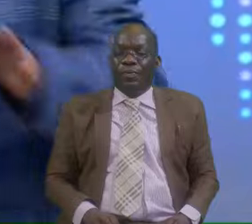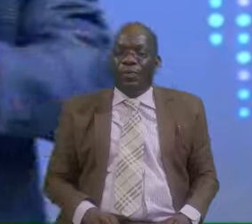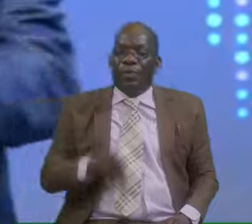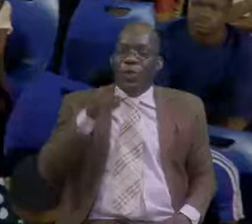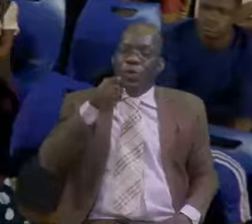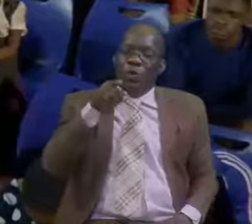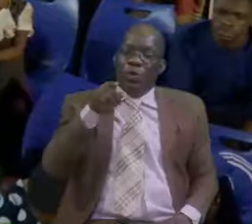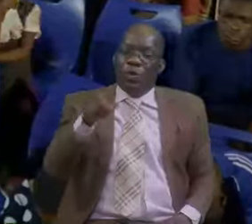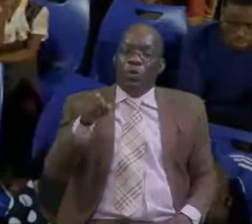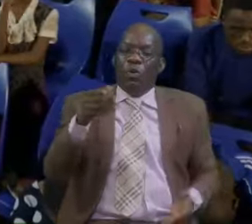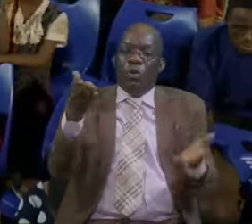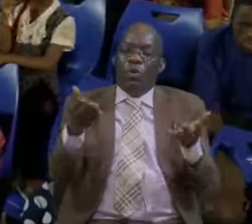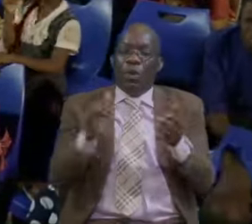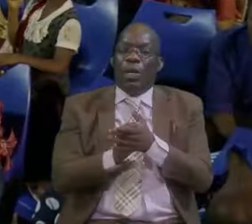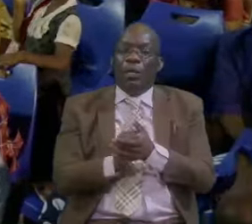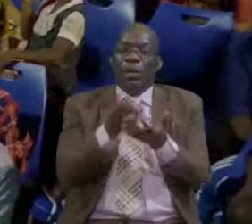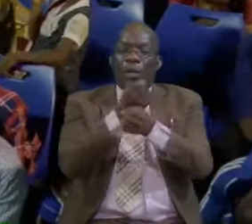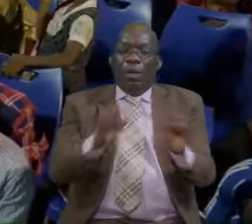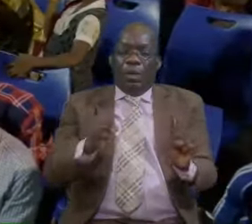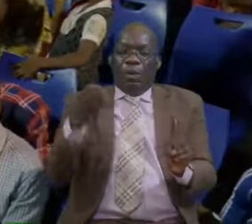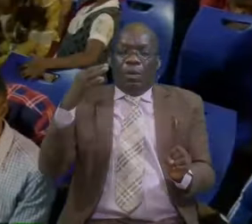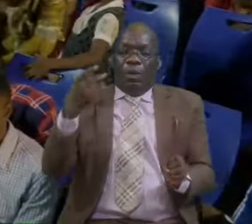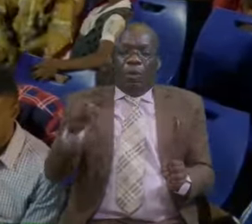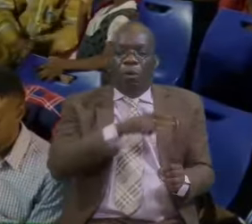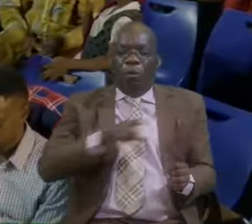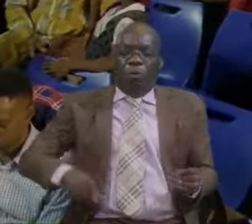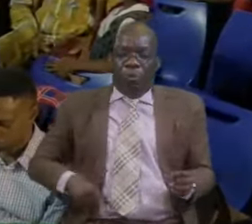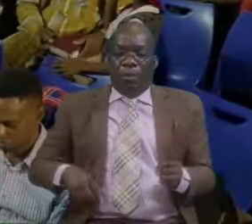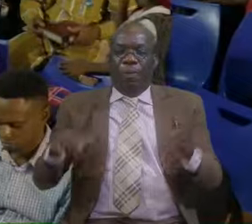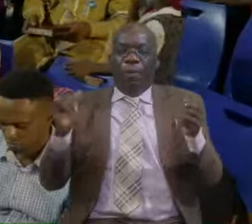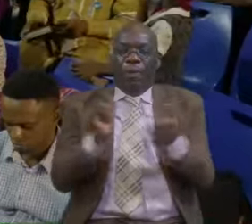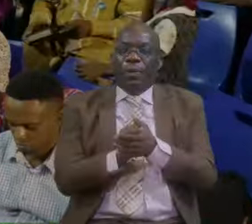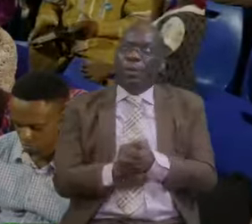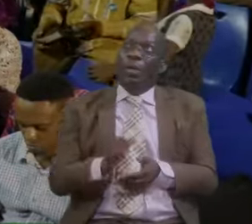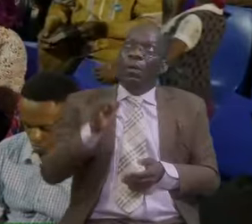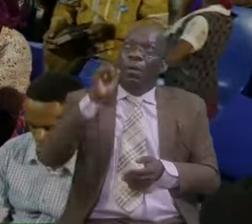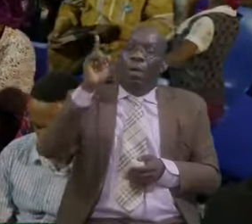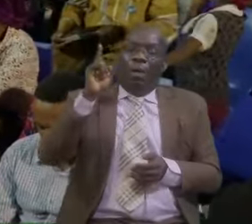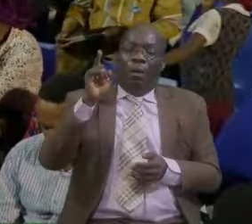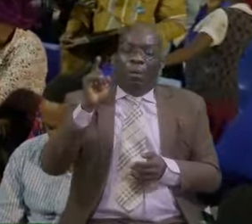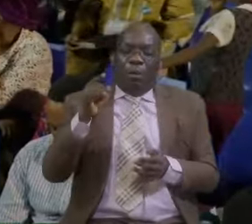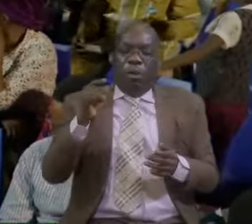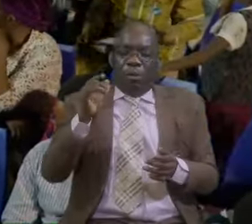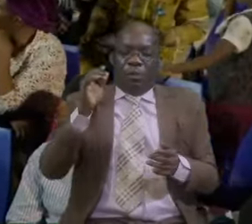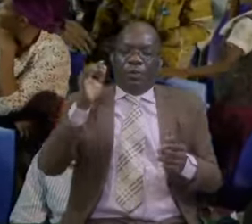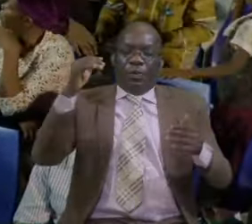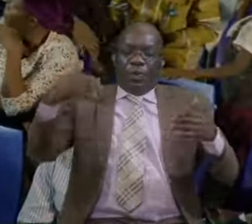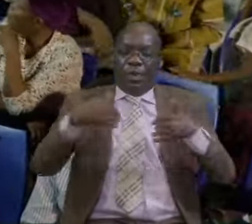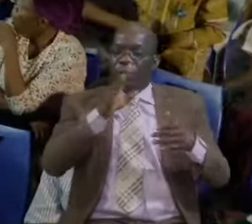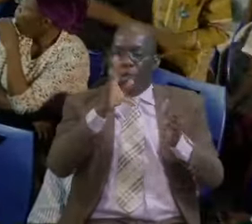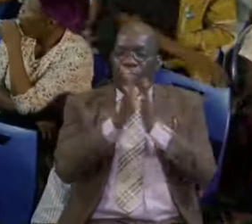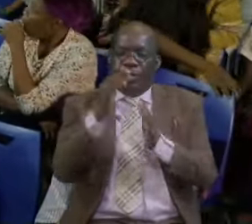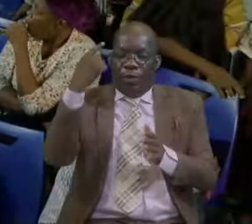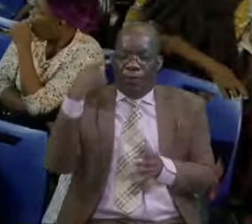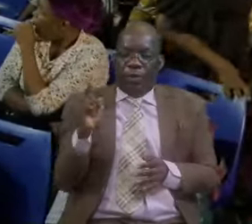that salvation of the Lord that he himself has been praying for, interceding for